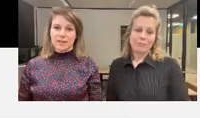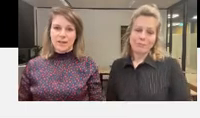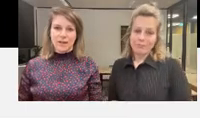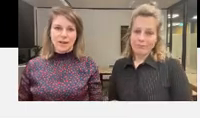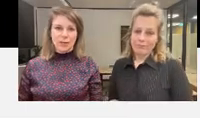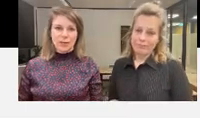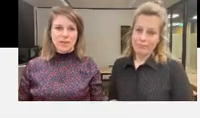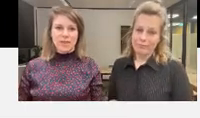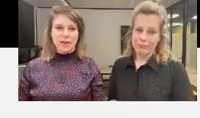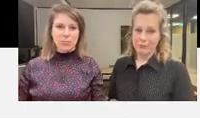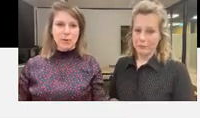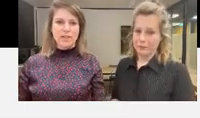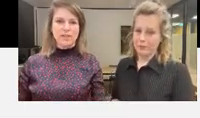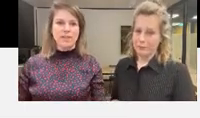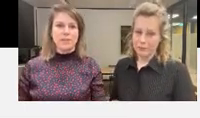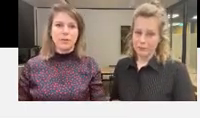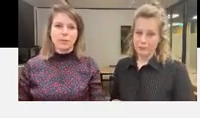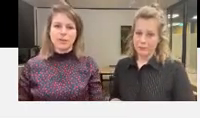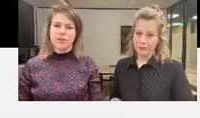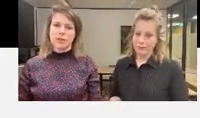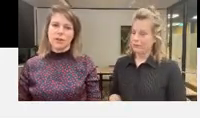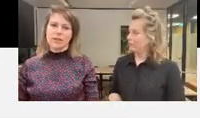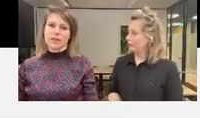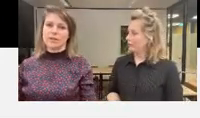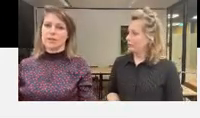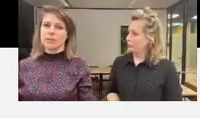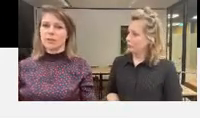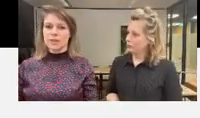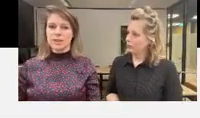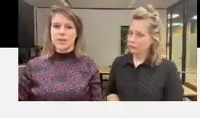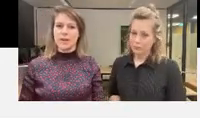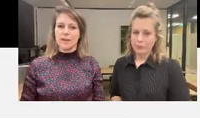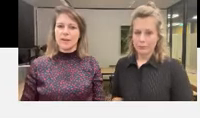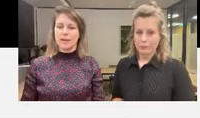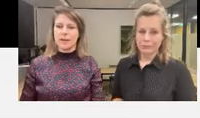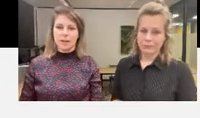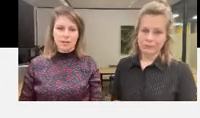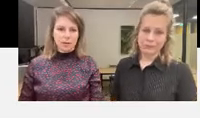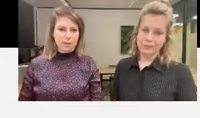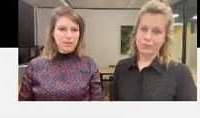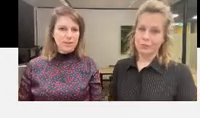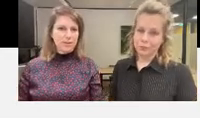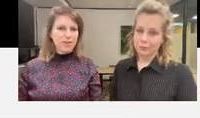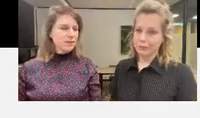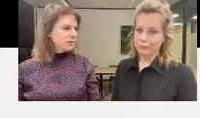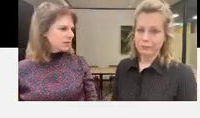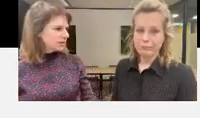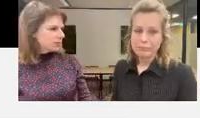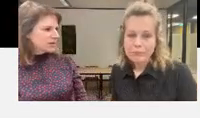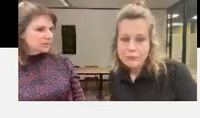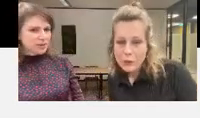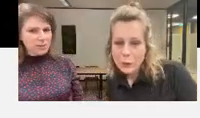that was published in the European Journal of Psychotraumatology, and that was in